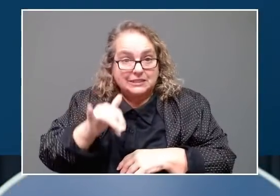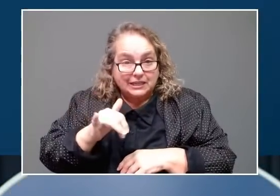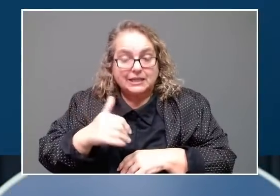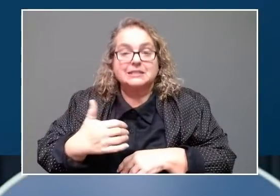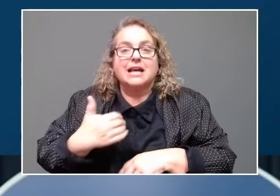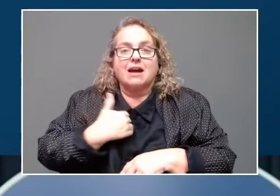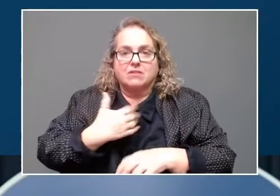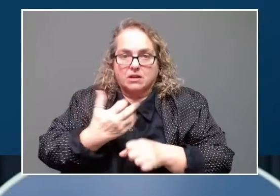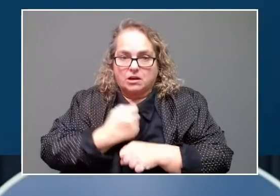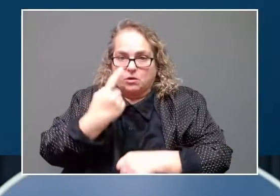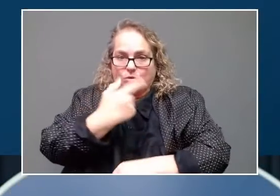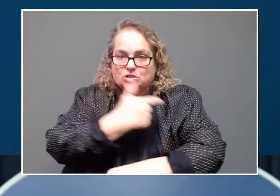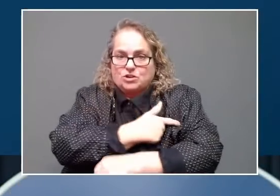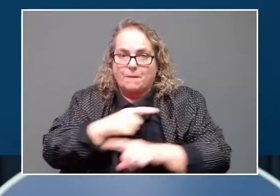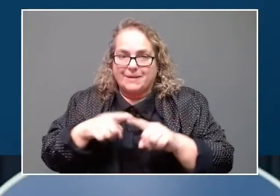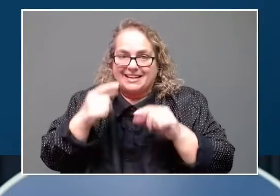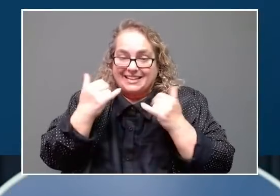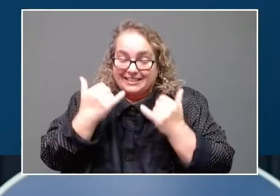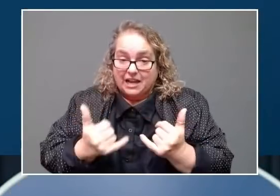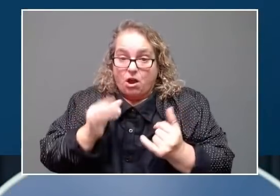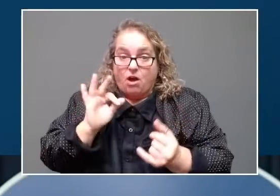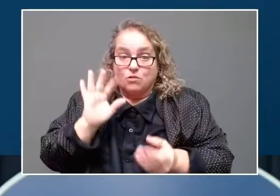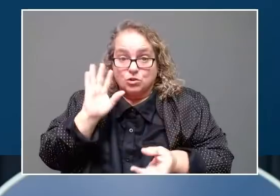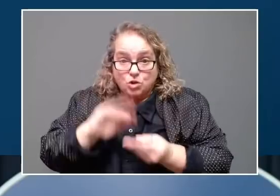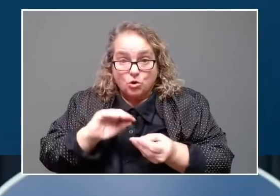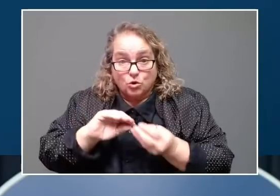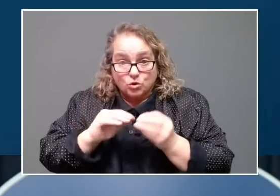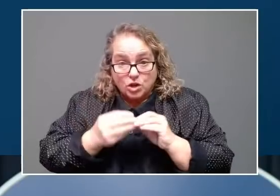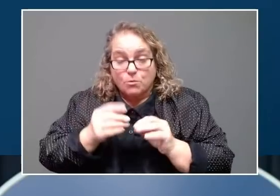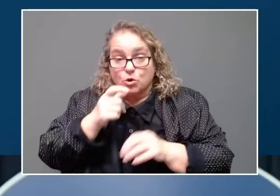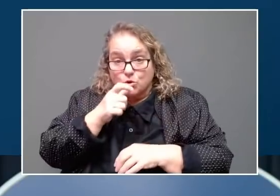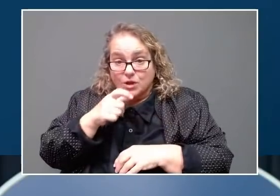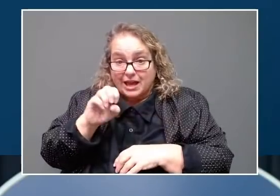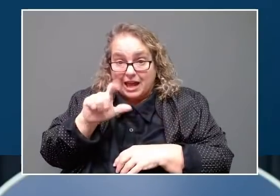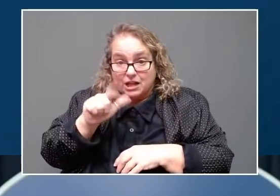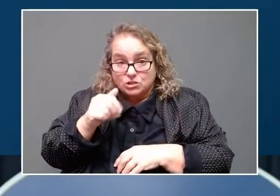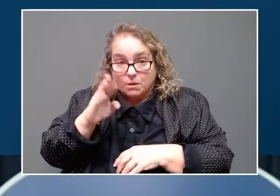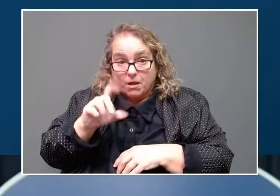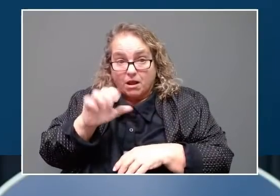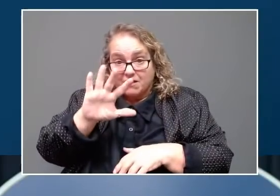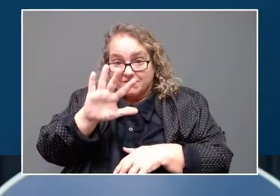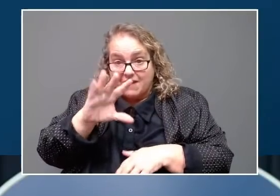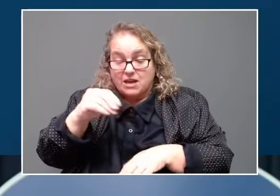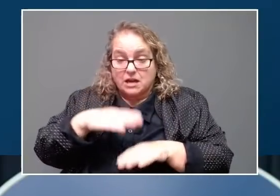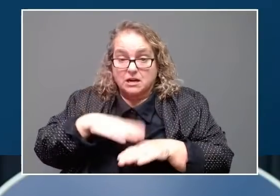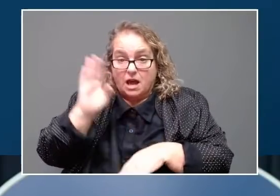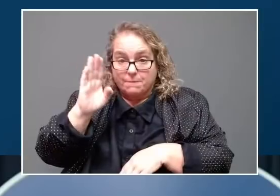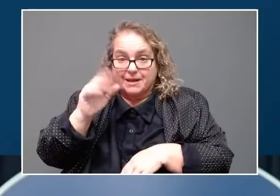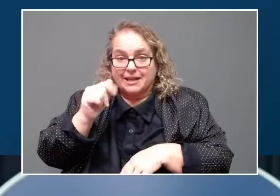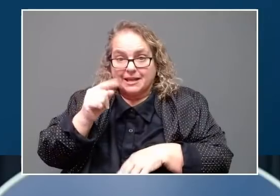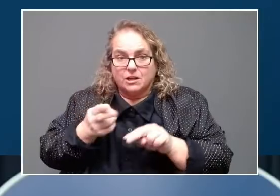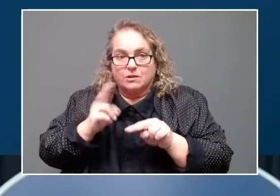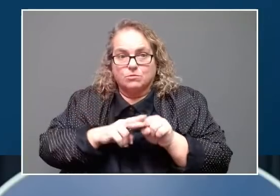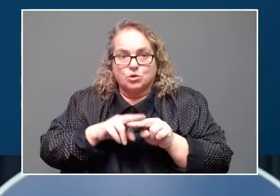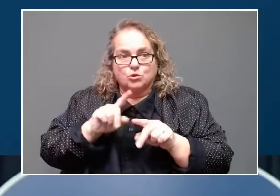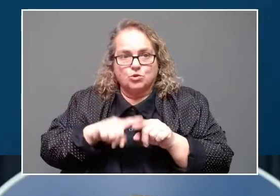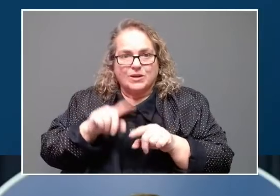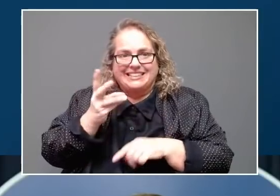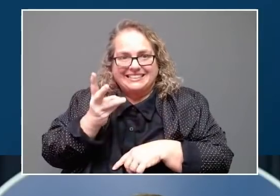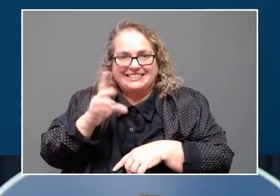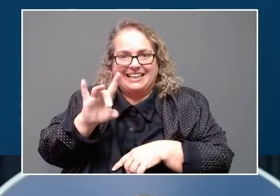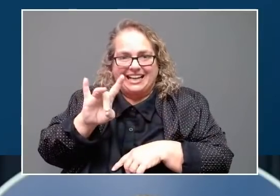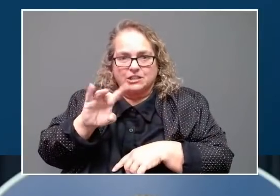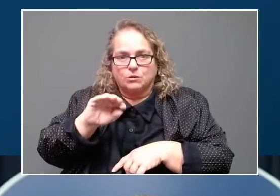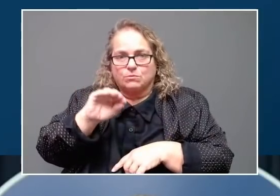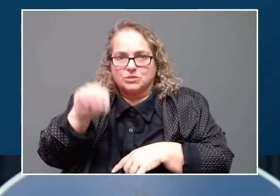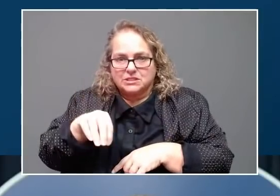shot. But now, of the total number eligible, that's 5 and up, it's gone up a percentage to 68%. That's a